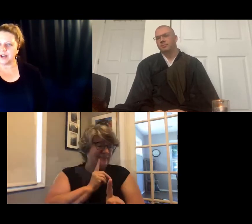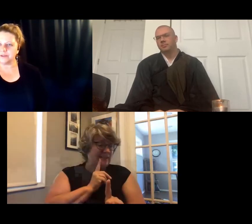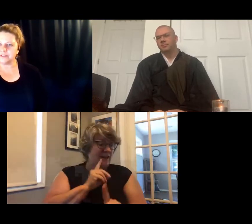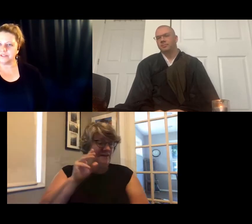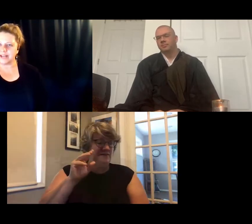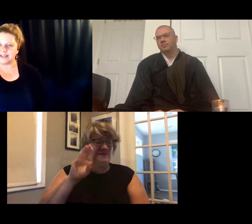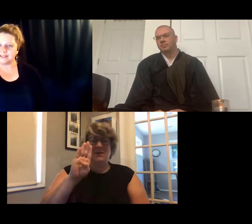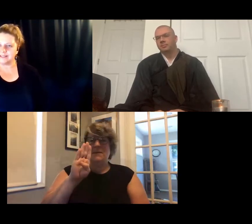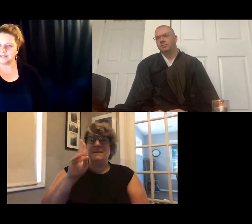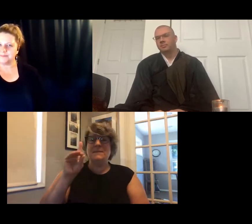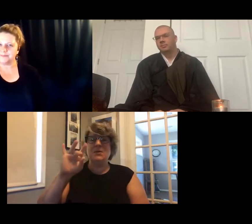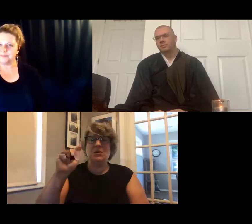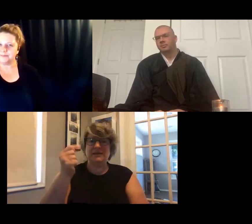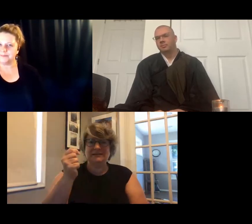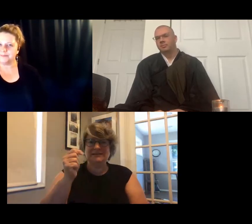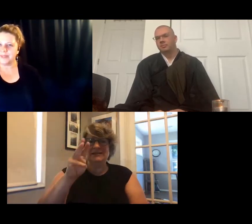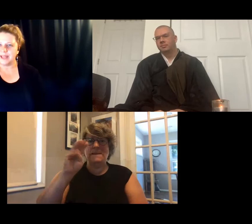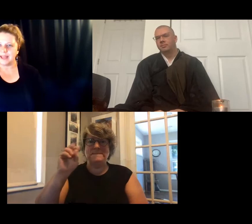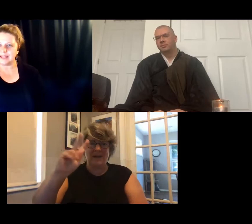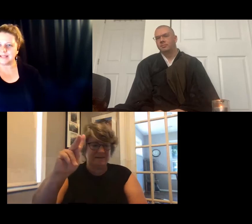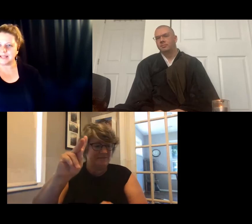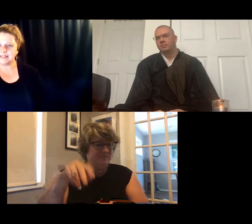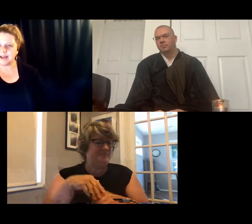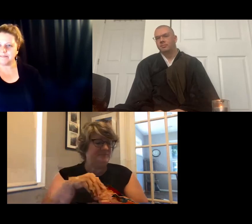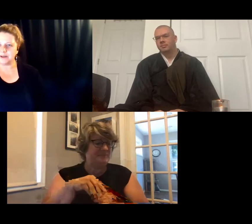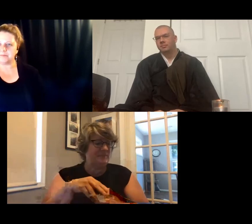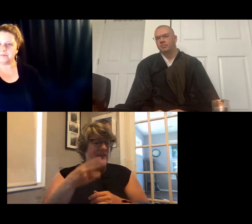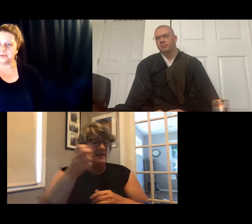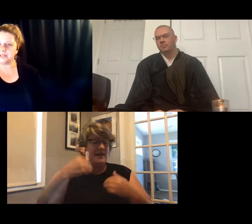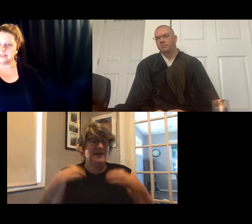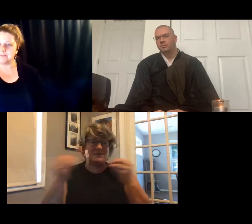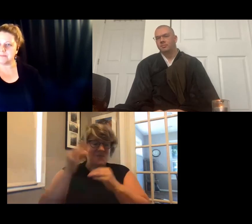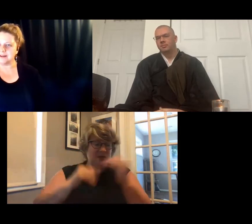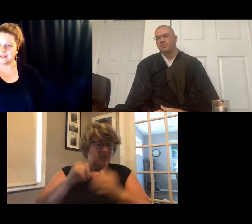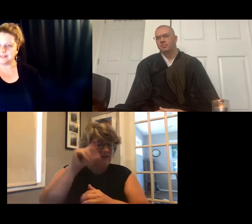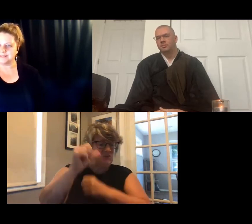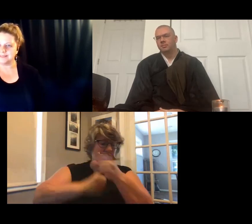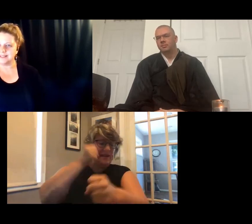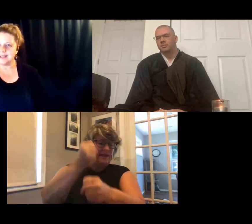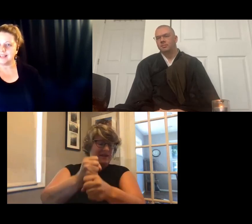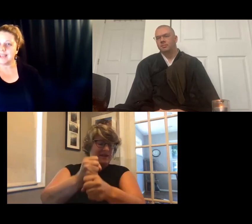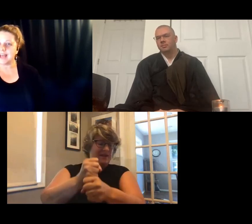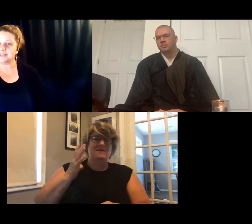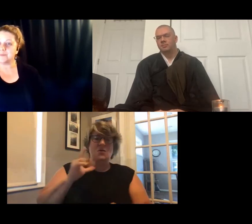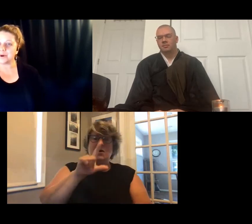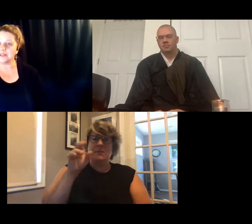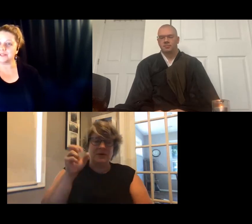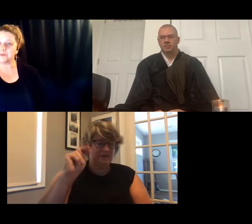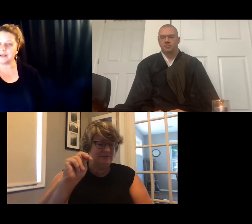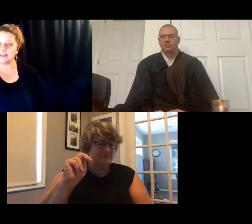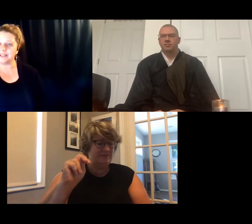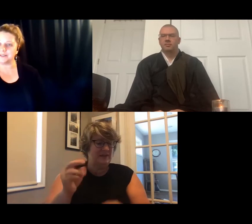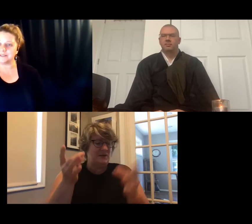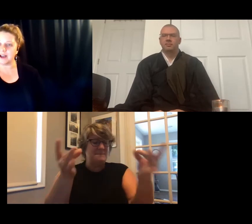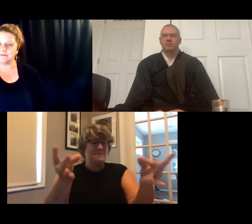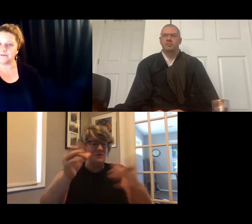Reverend Ōshin Jennings is a deaf Buddhist monk. He has more than